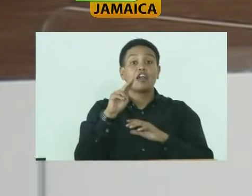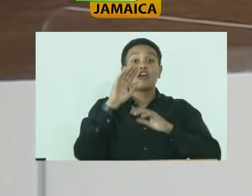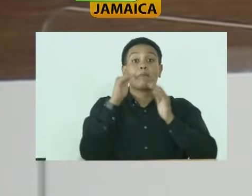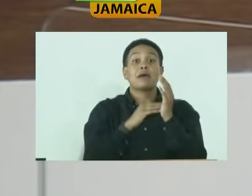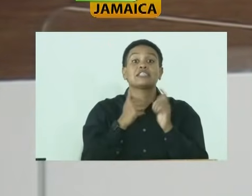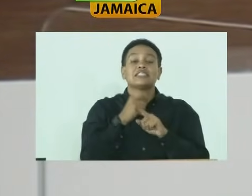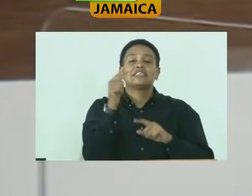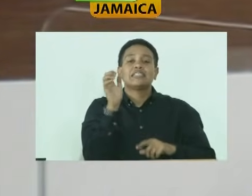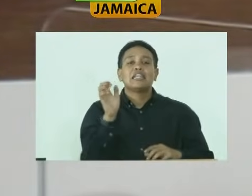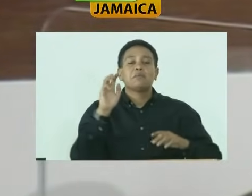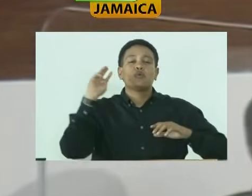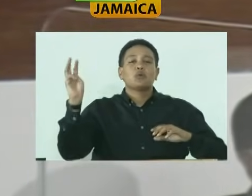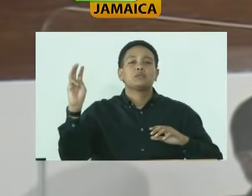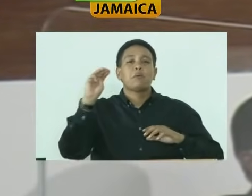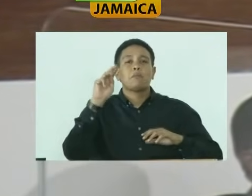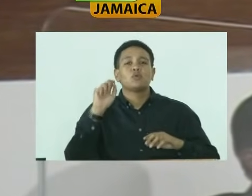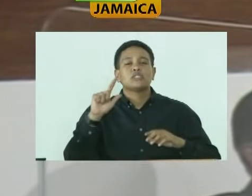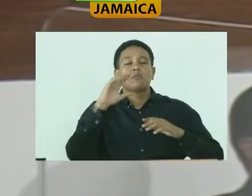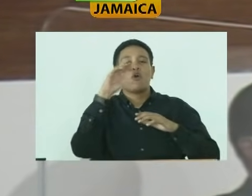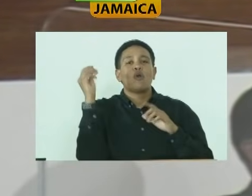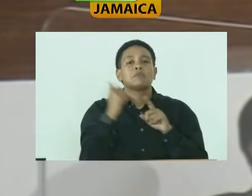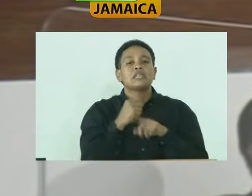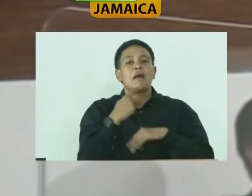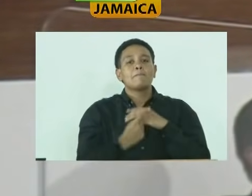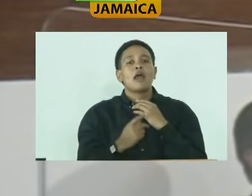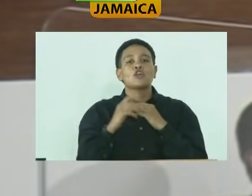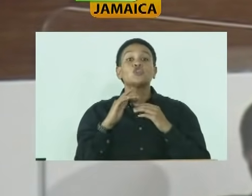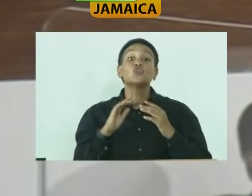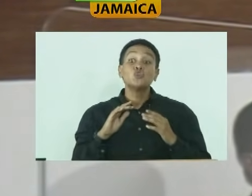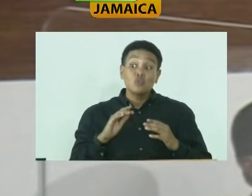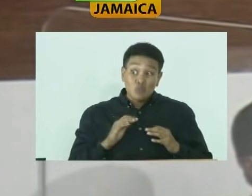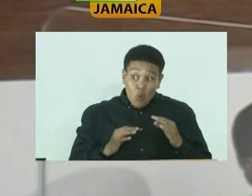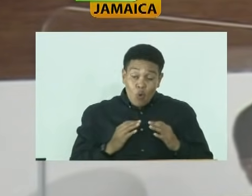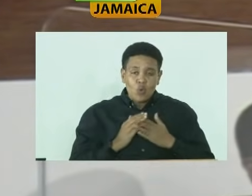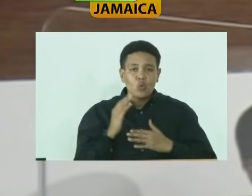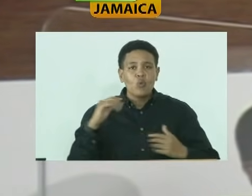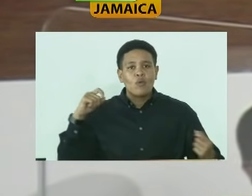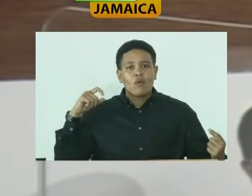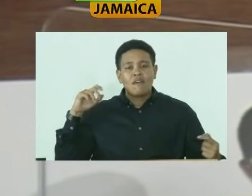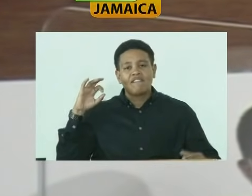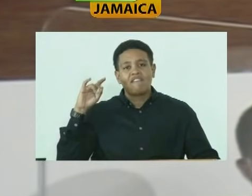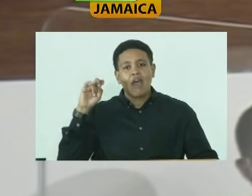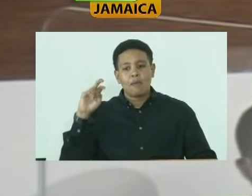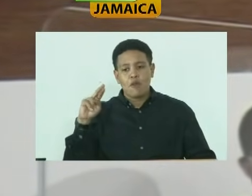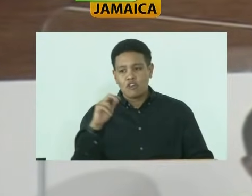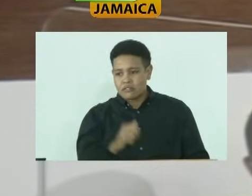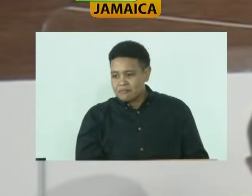municipal corporations and parish courts by fiber. Good going, keep going.